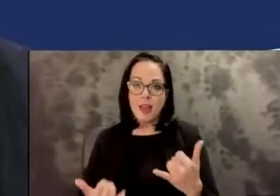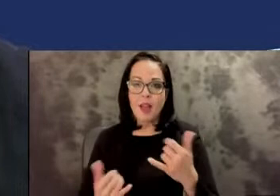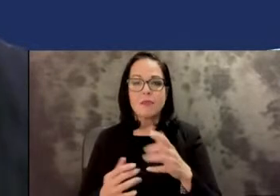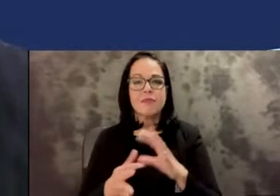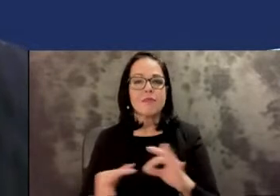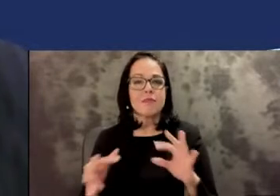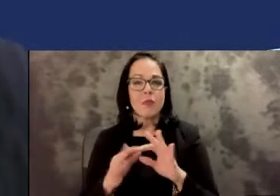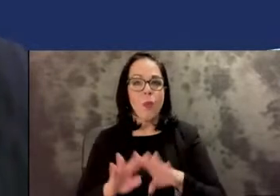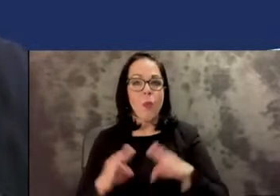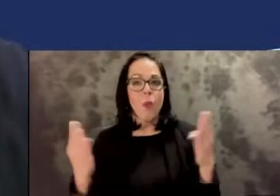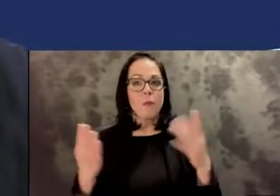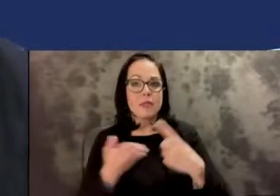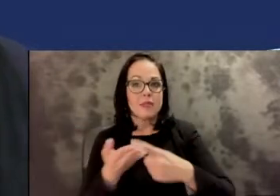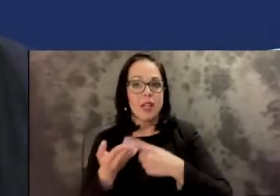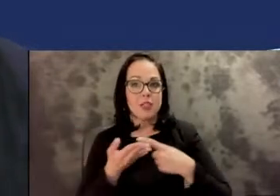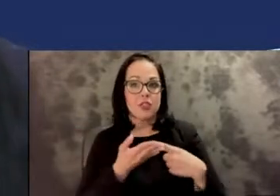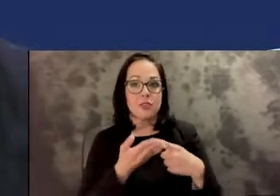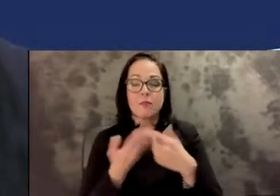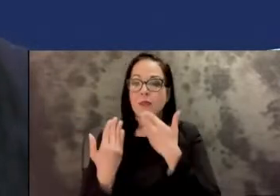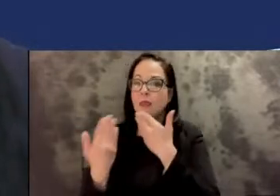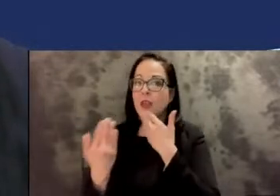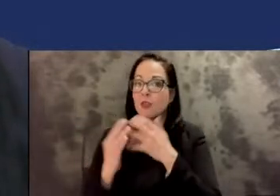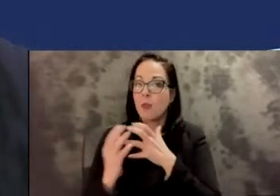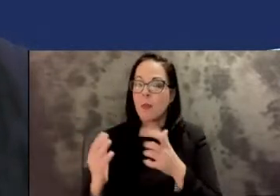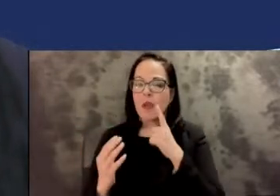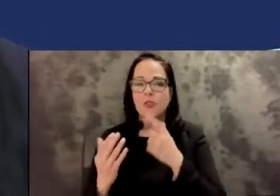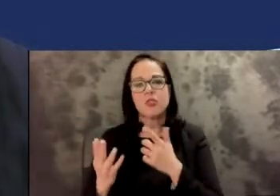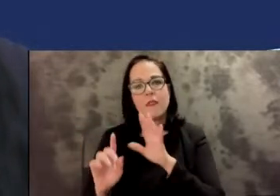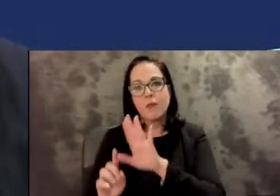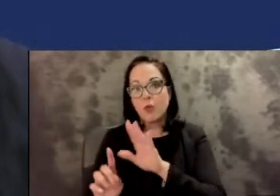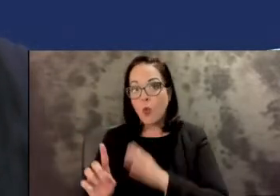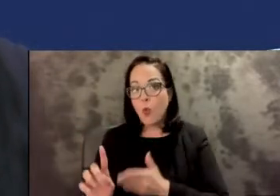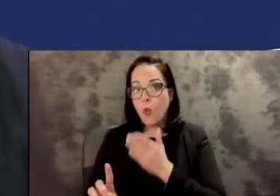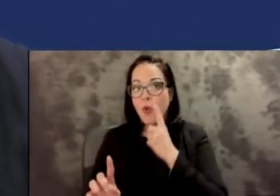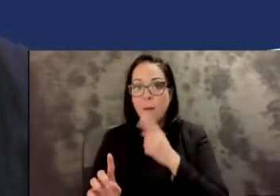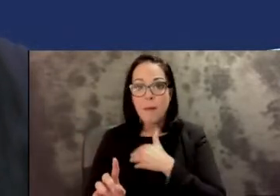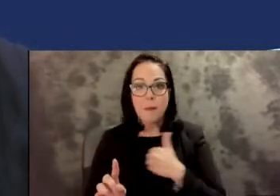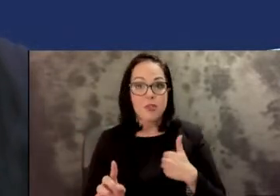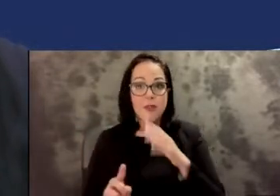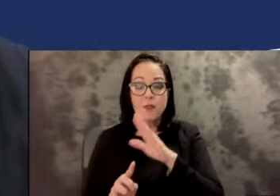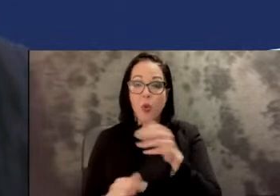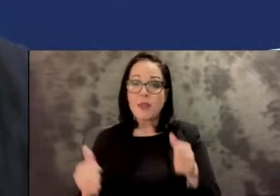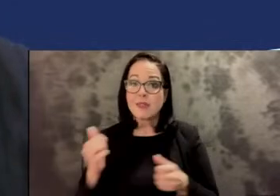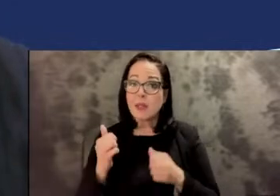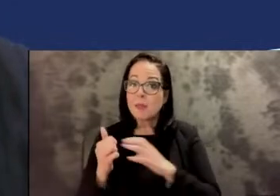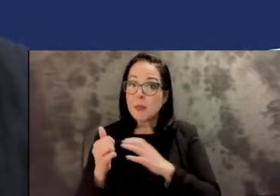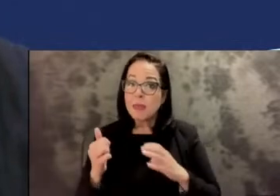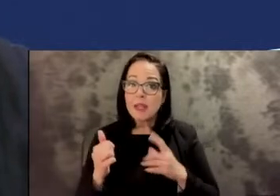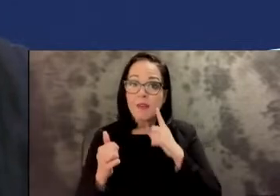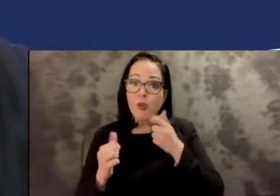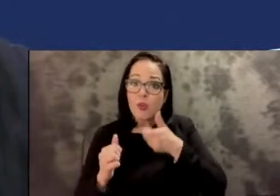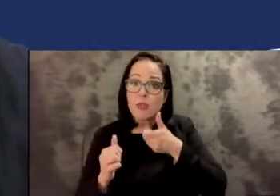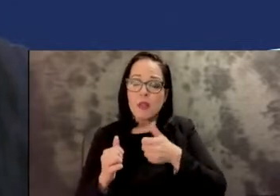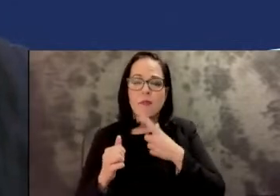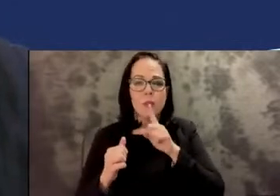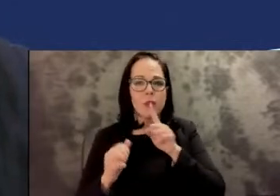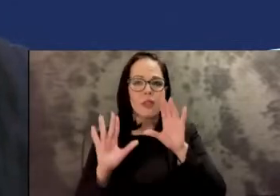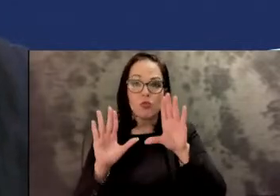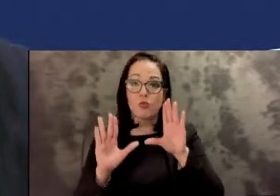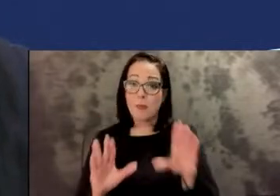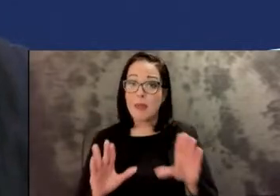so much, Chair Alvarez. Again, much gratitude to you and the members of your subcommittee, all of them, tremendous slate